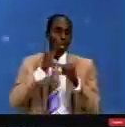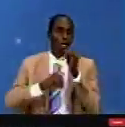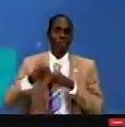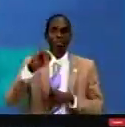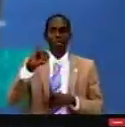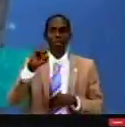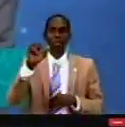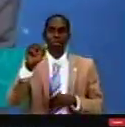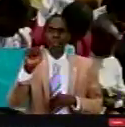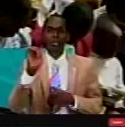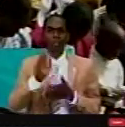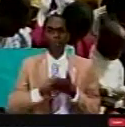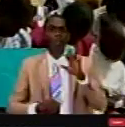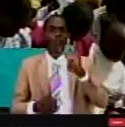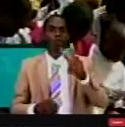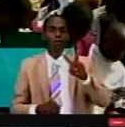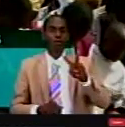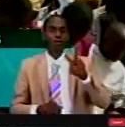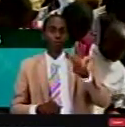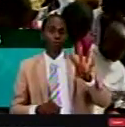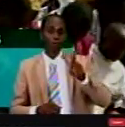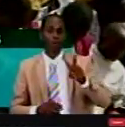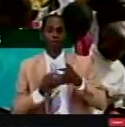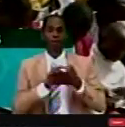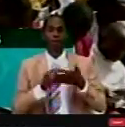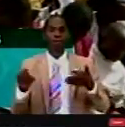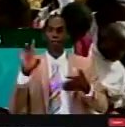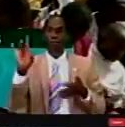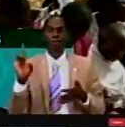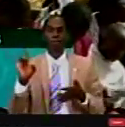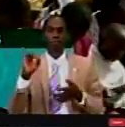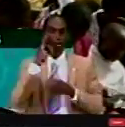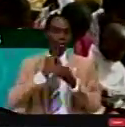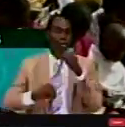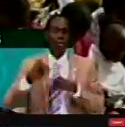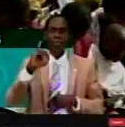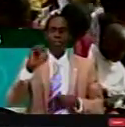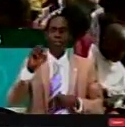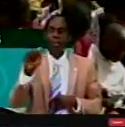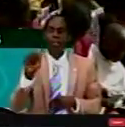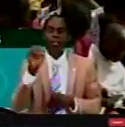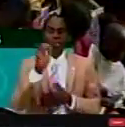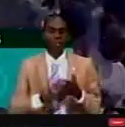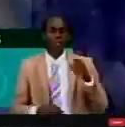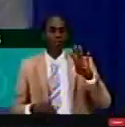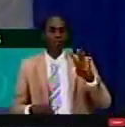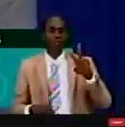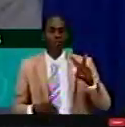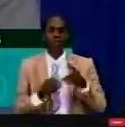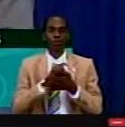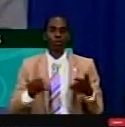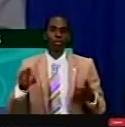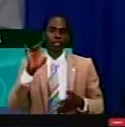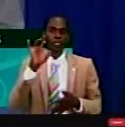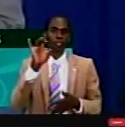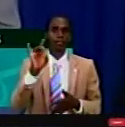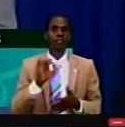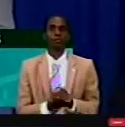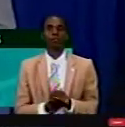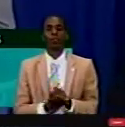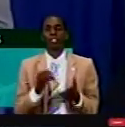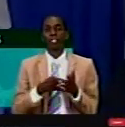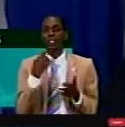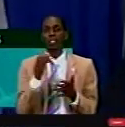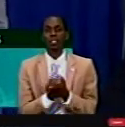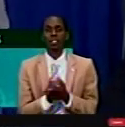reading here from verse H Isaiah chapter 42 where Luke 8 he says I am the